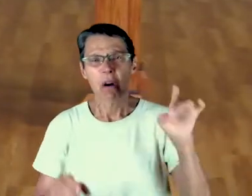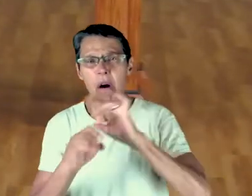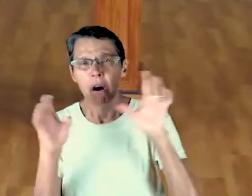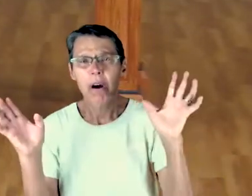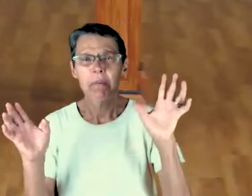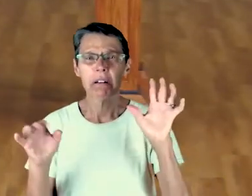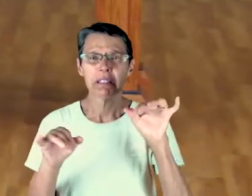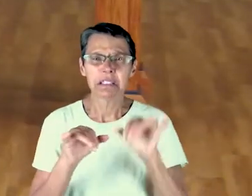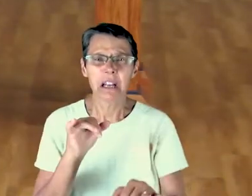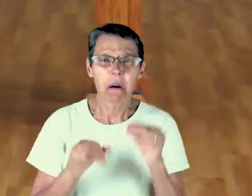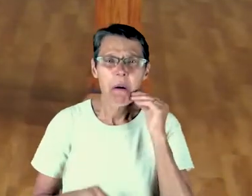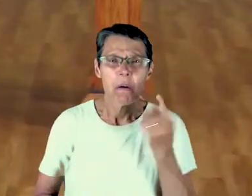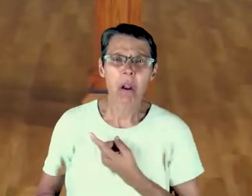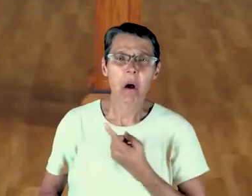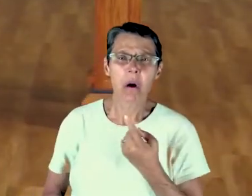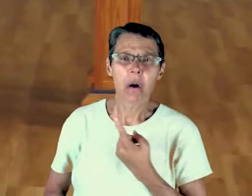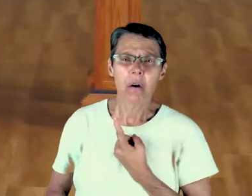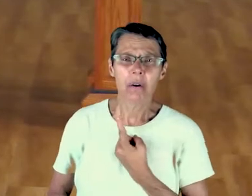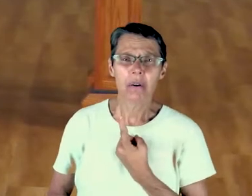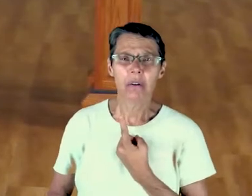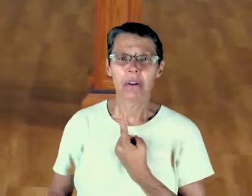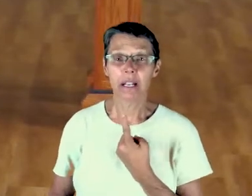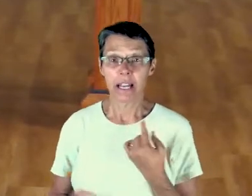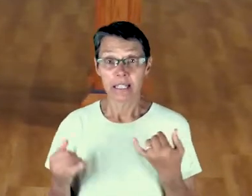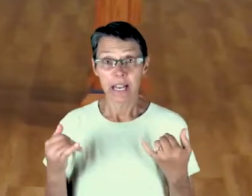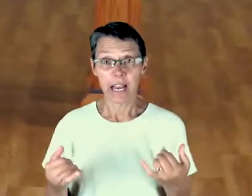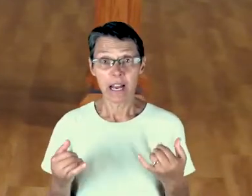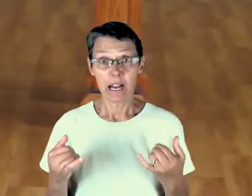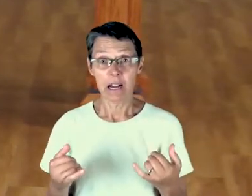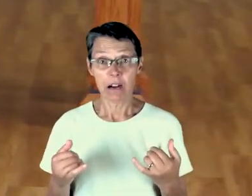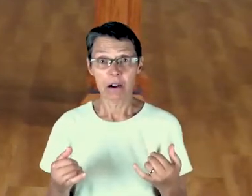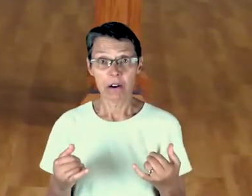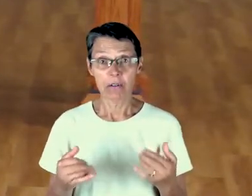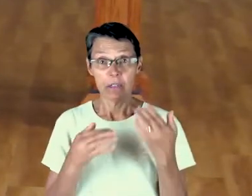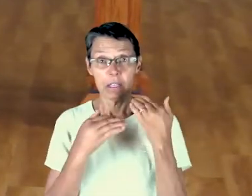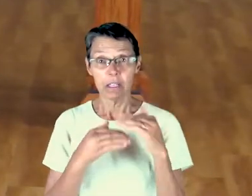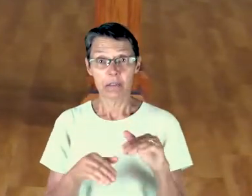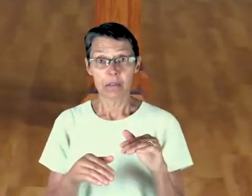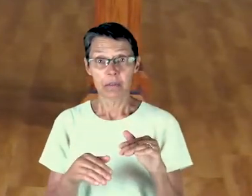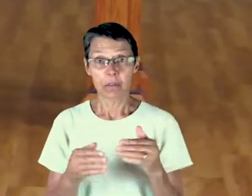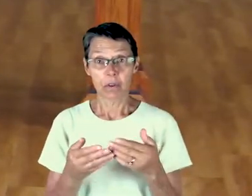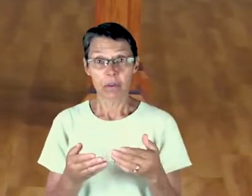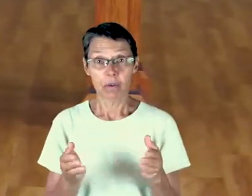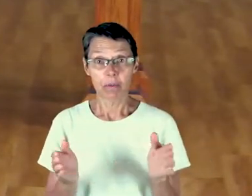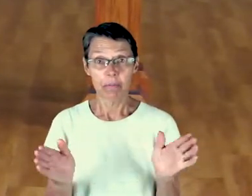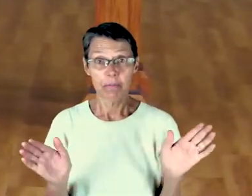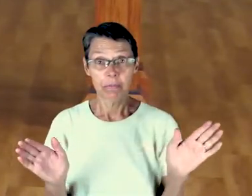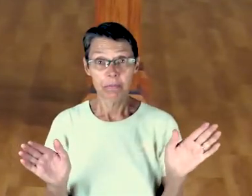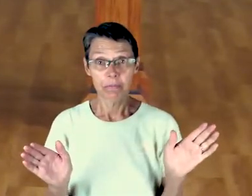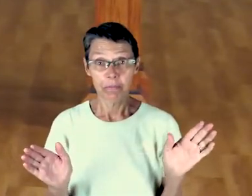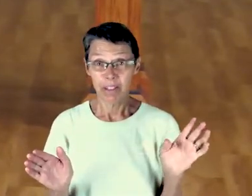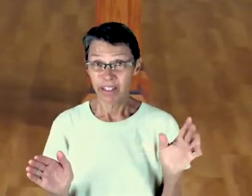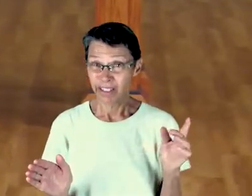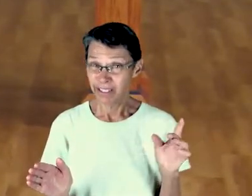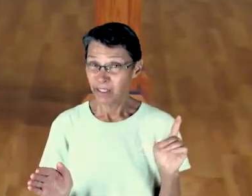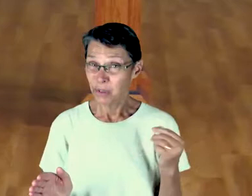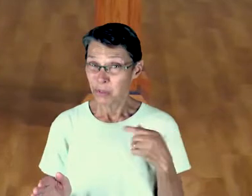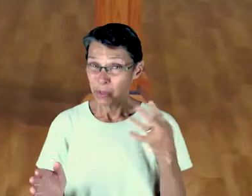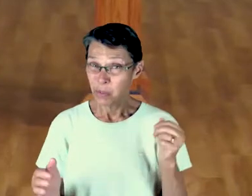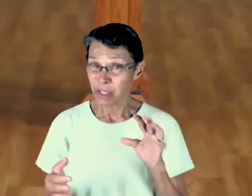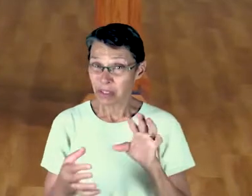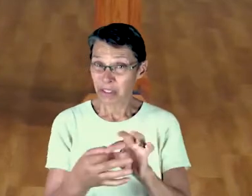horrible. And now that the restrictions have ended, do we really want to reconnect with each other? You know,